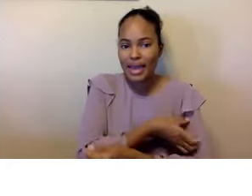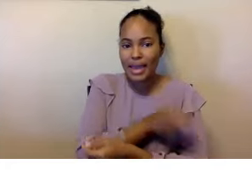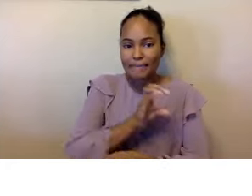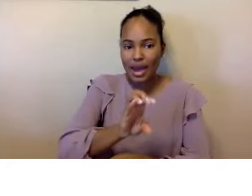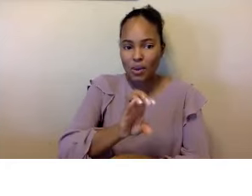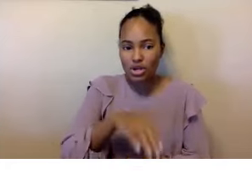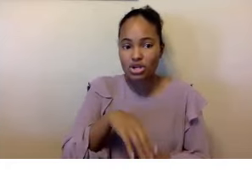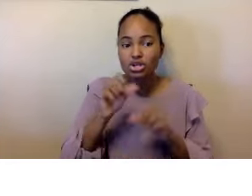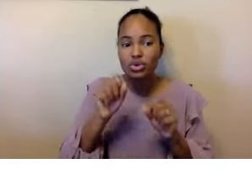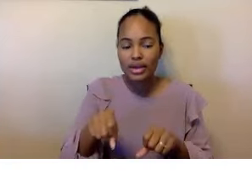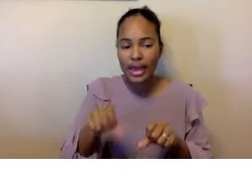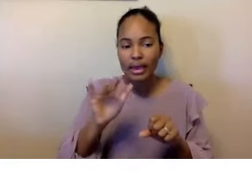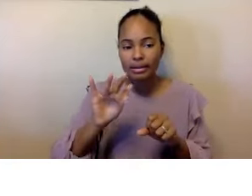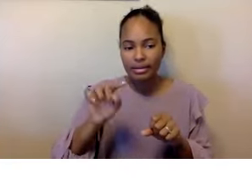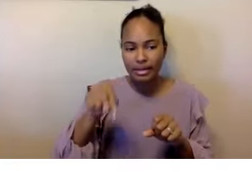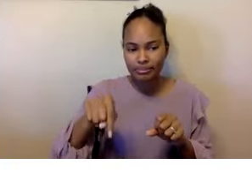sabeusa.org.